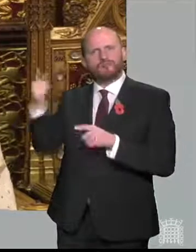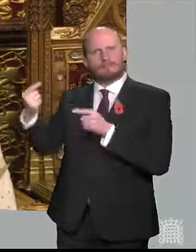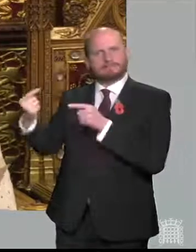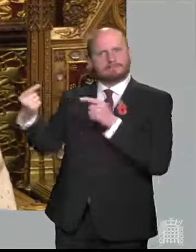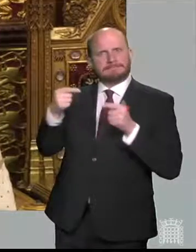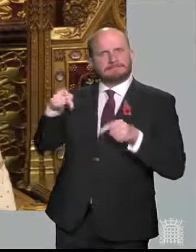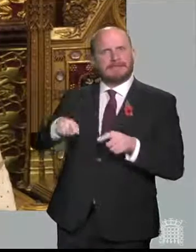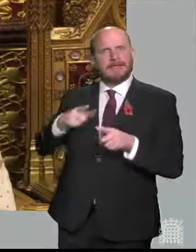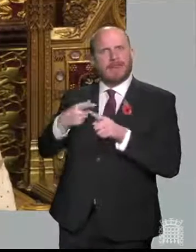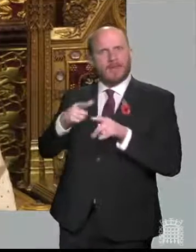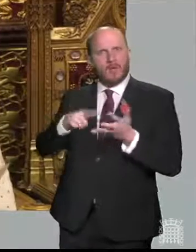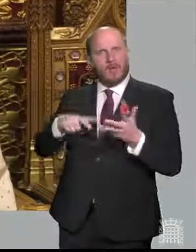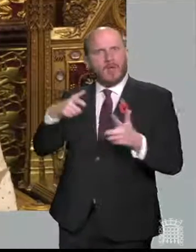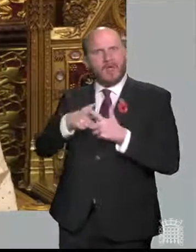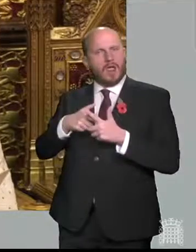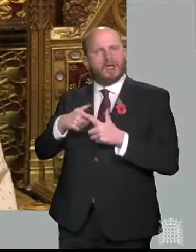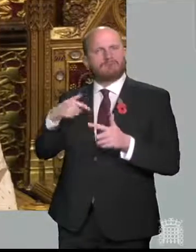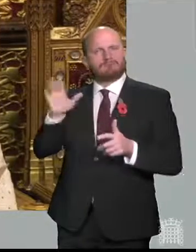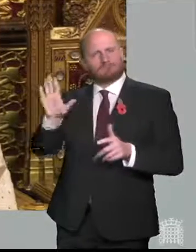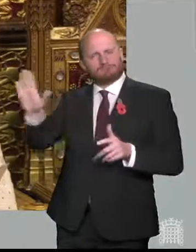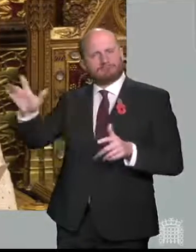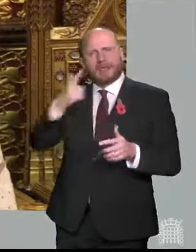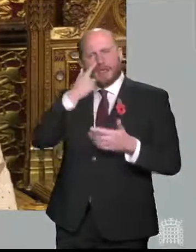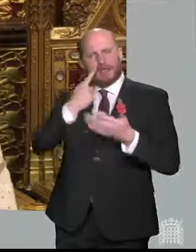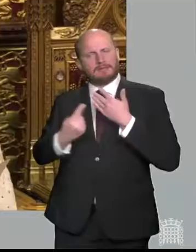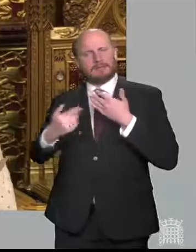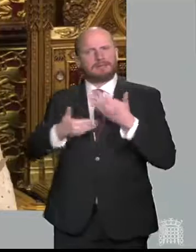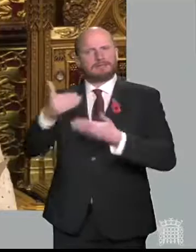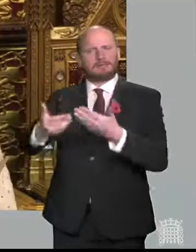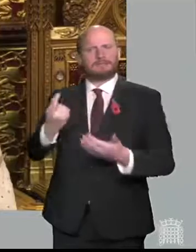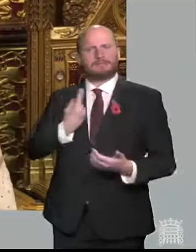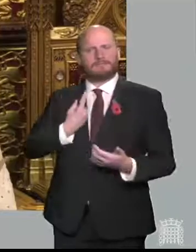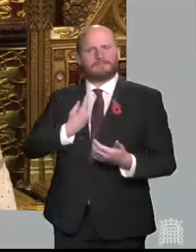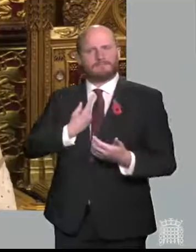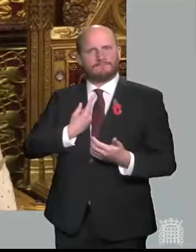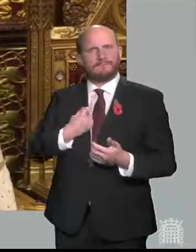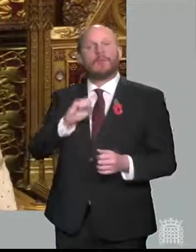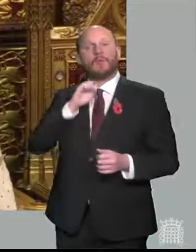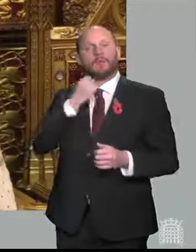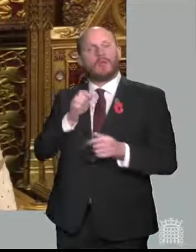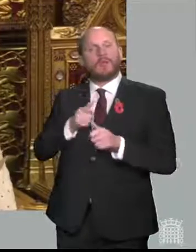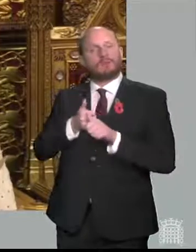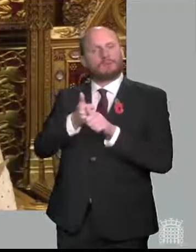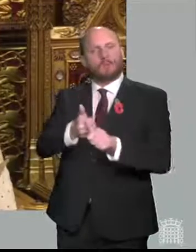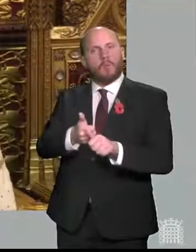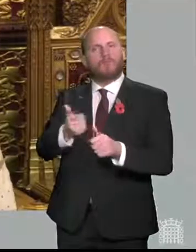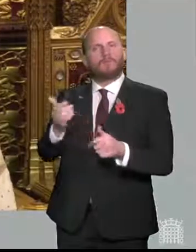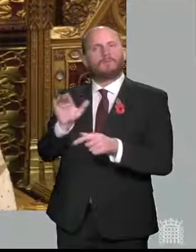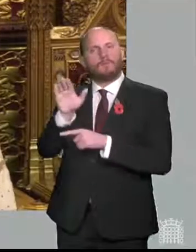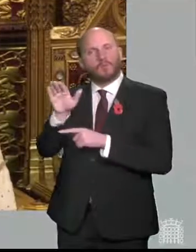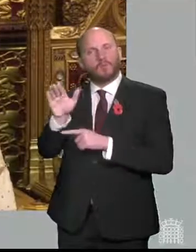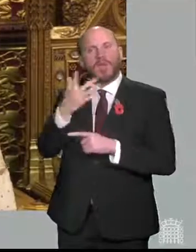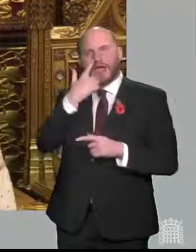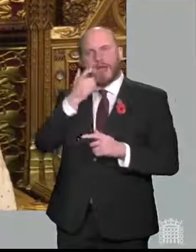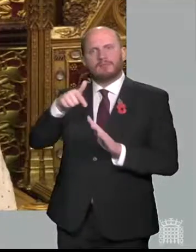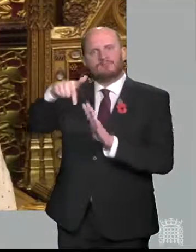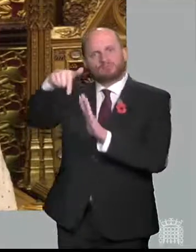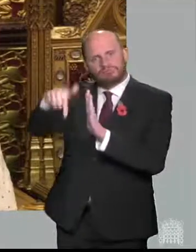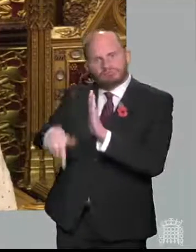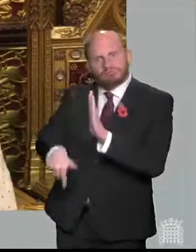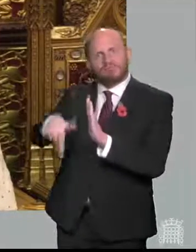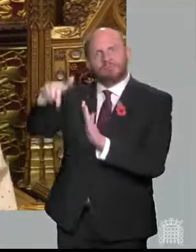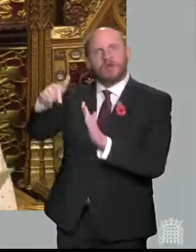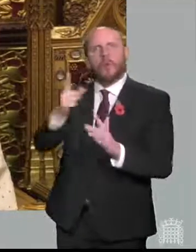This bill will support the future licensing of new oil and gas fields, helping the country